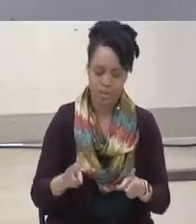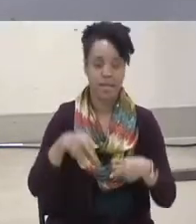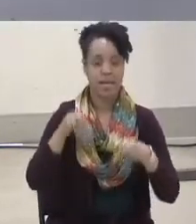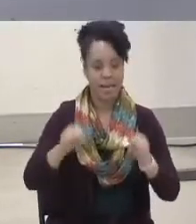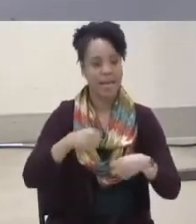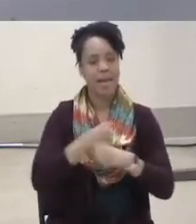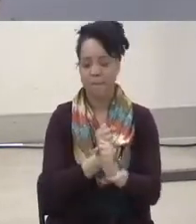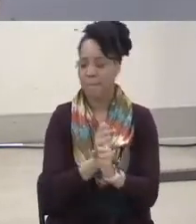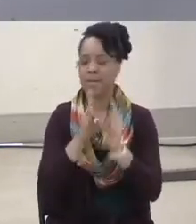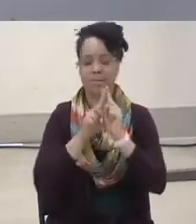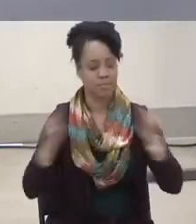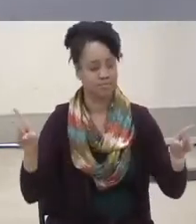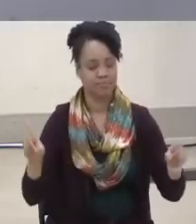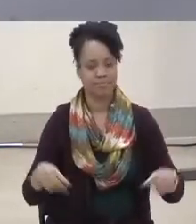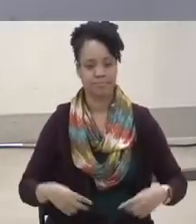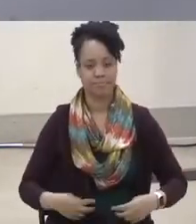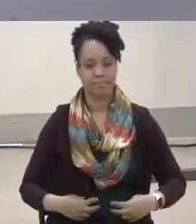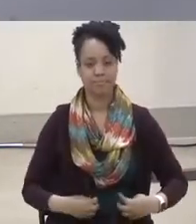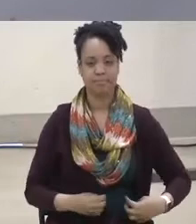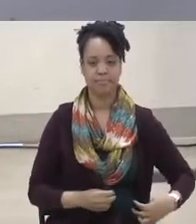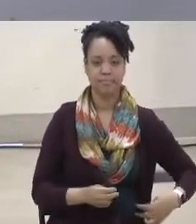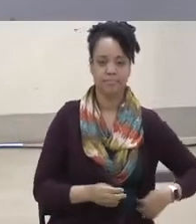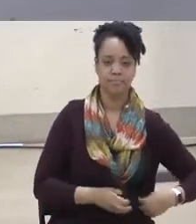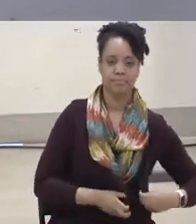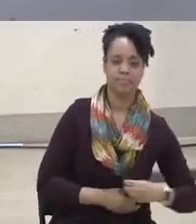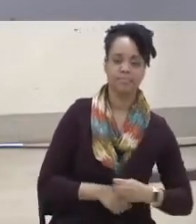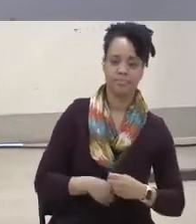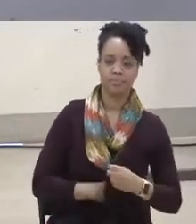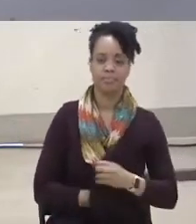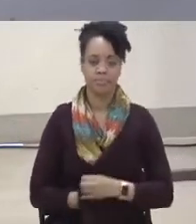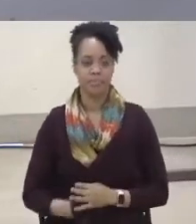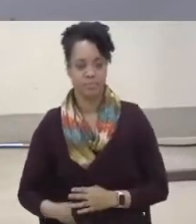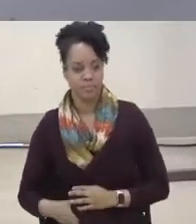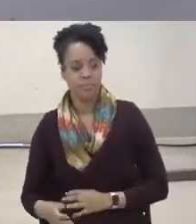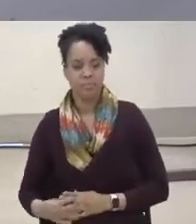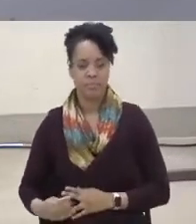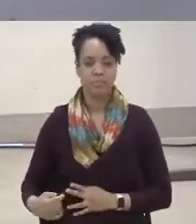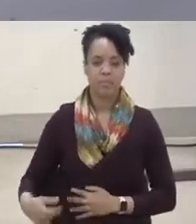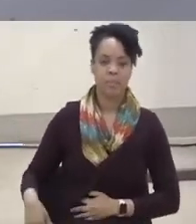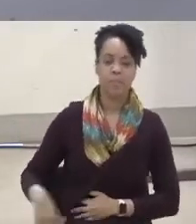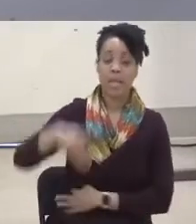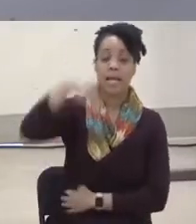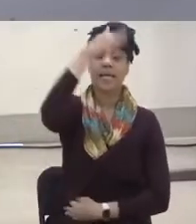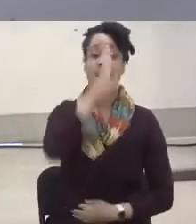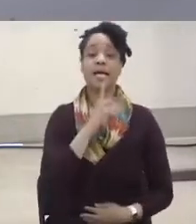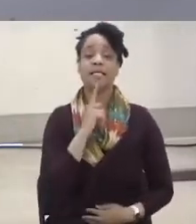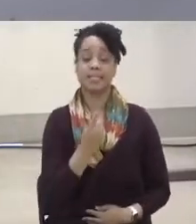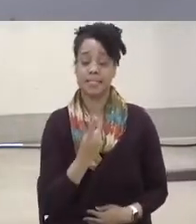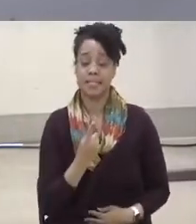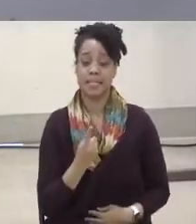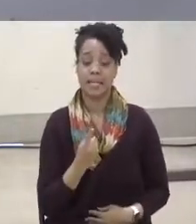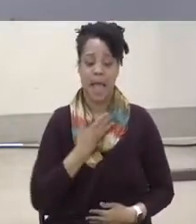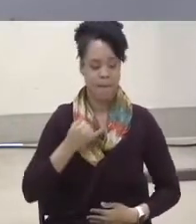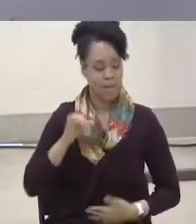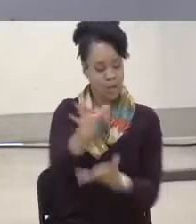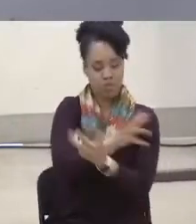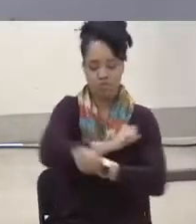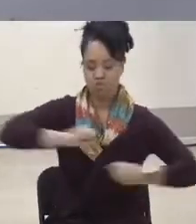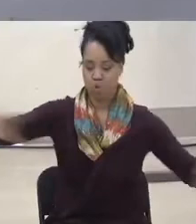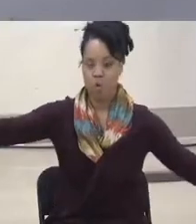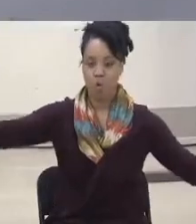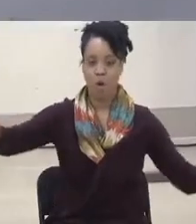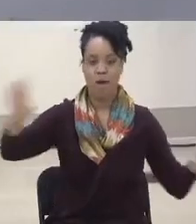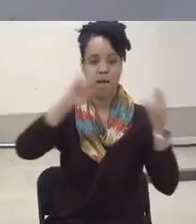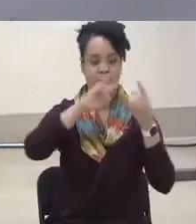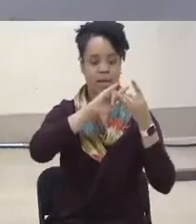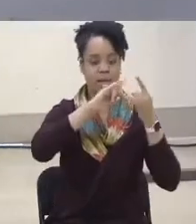difference. yo quiero que todos los que me están escuchando sepan que una sola persona puede hacer la diferencia. God said, I'm going to destroy the city. Dios dice,